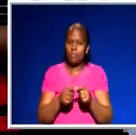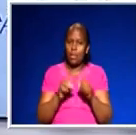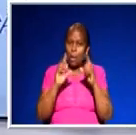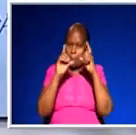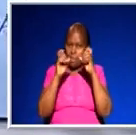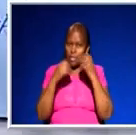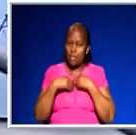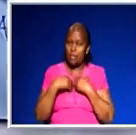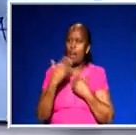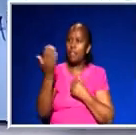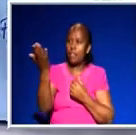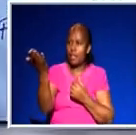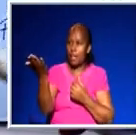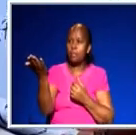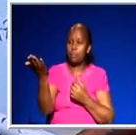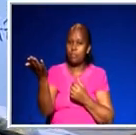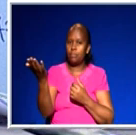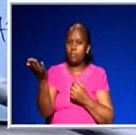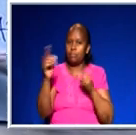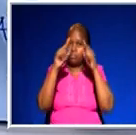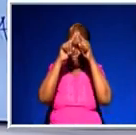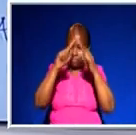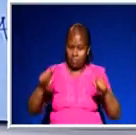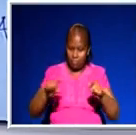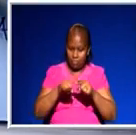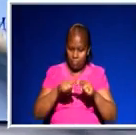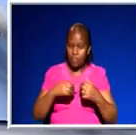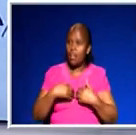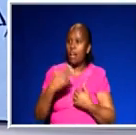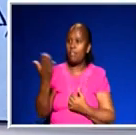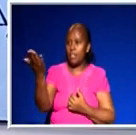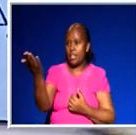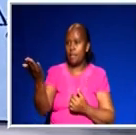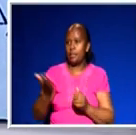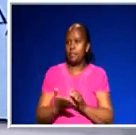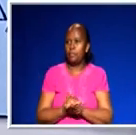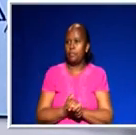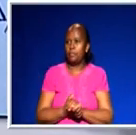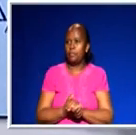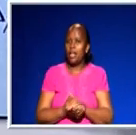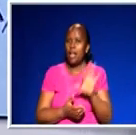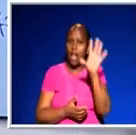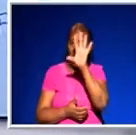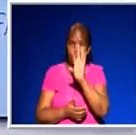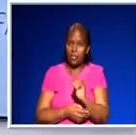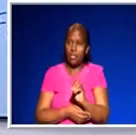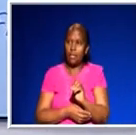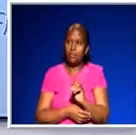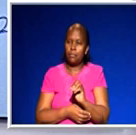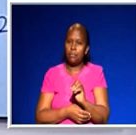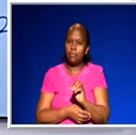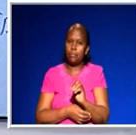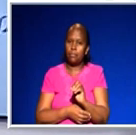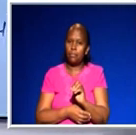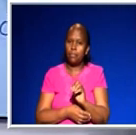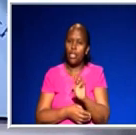learning material, we can see this is the triangle. There is Africa. Let me start